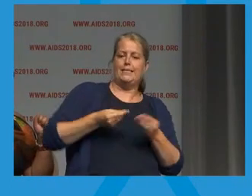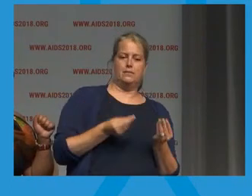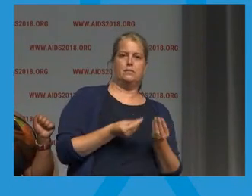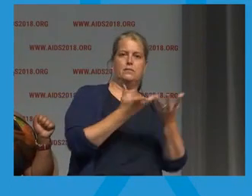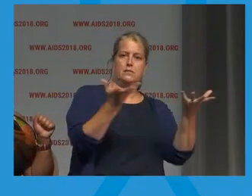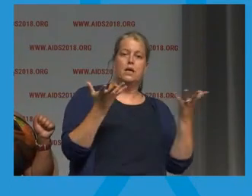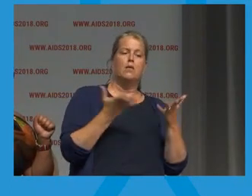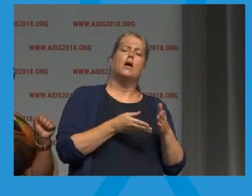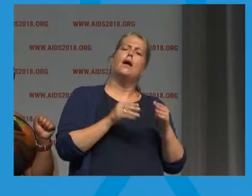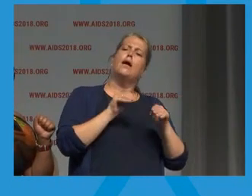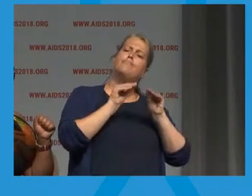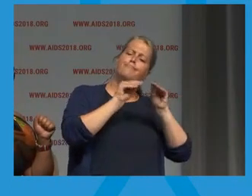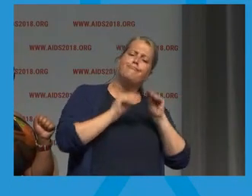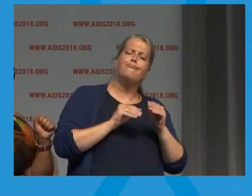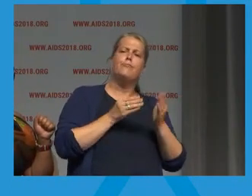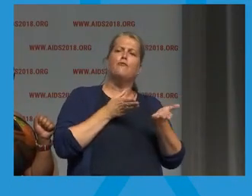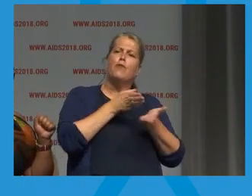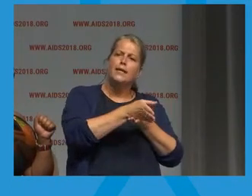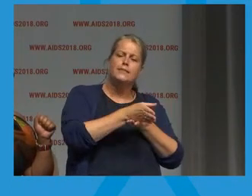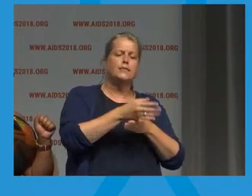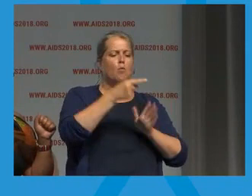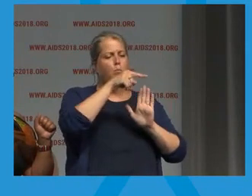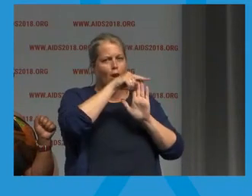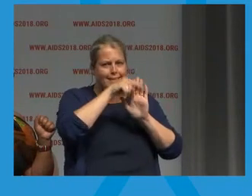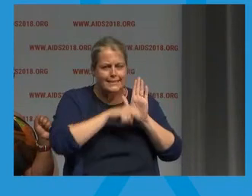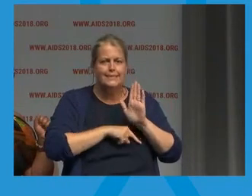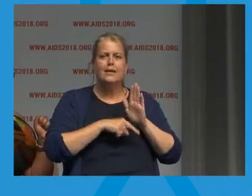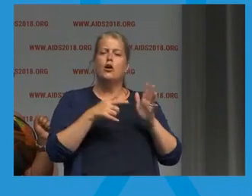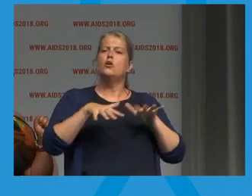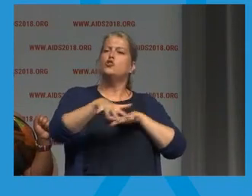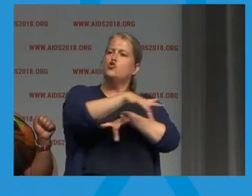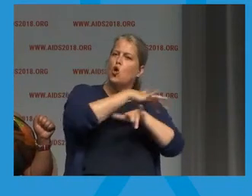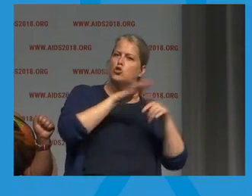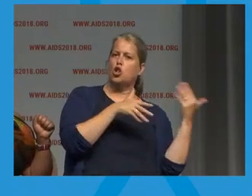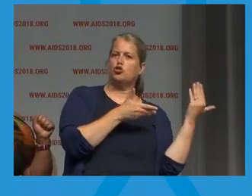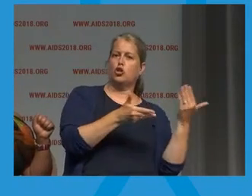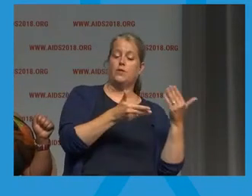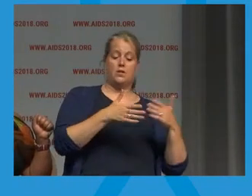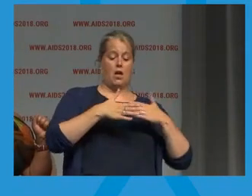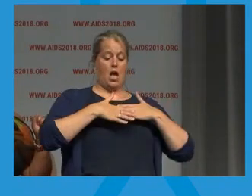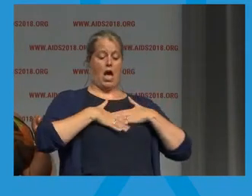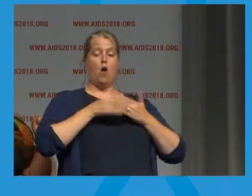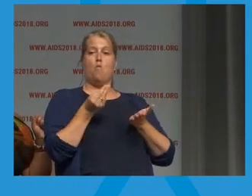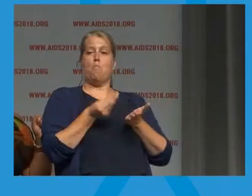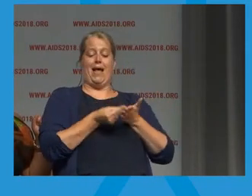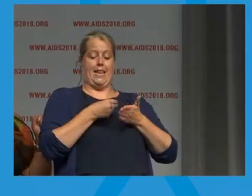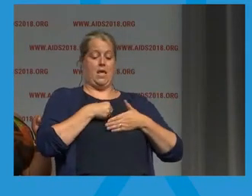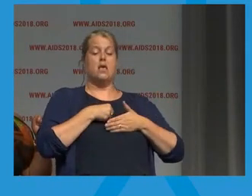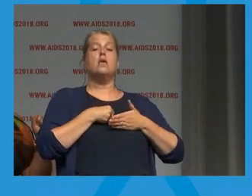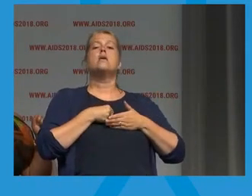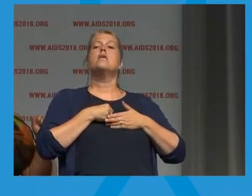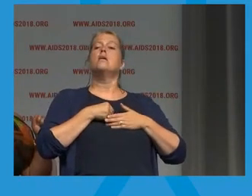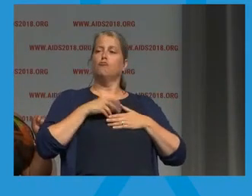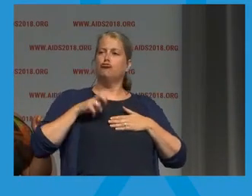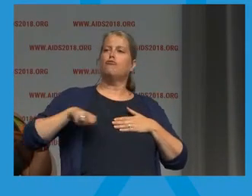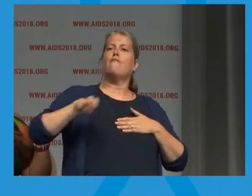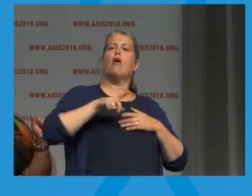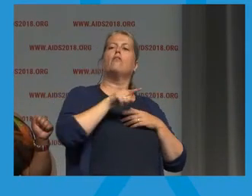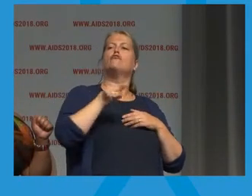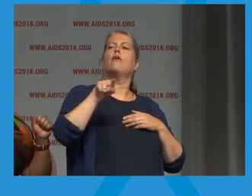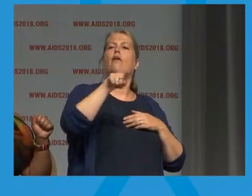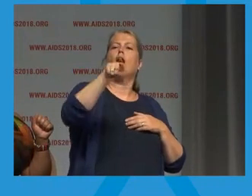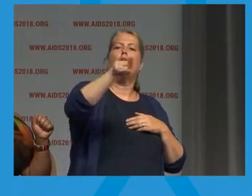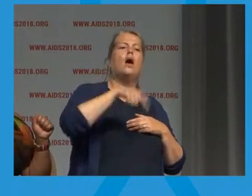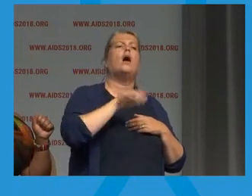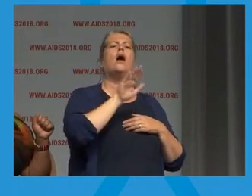with the policies and social services. We use our own money to travel to the poor areas to give advice,